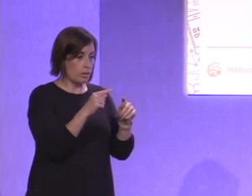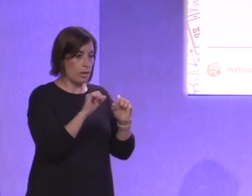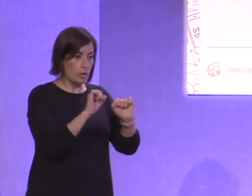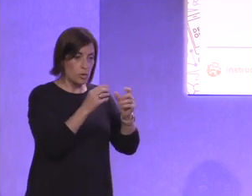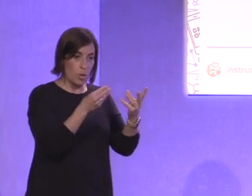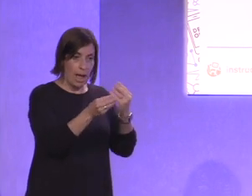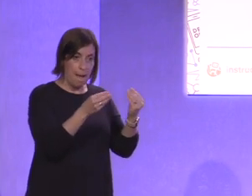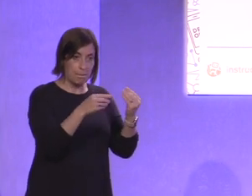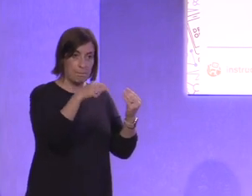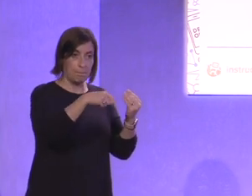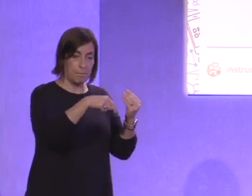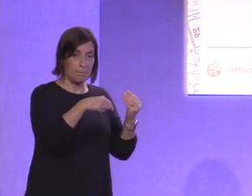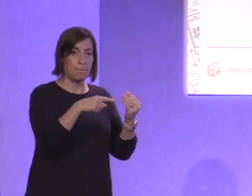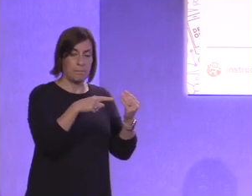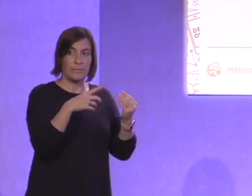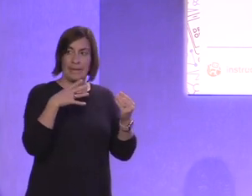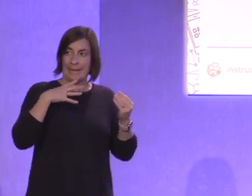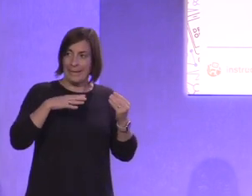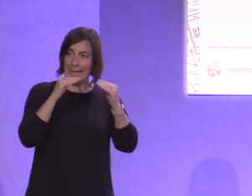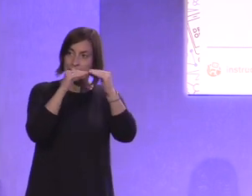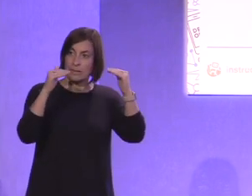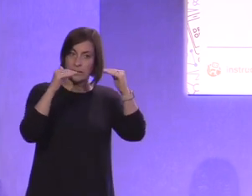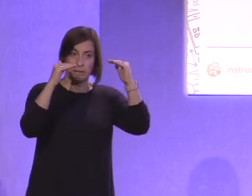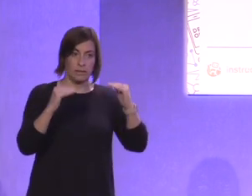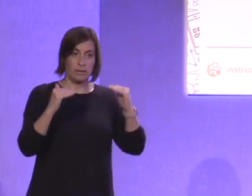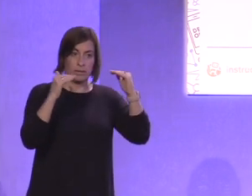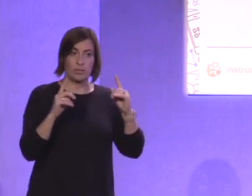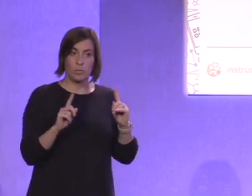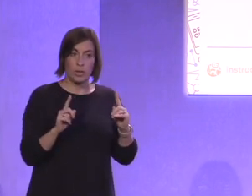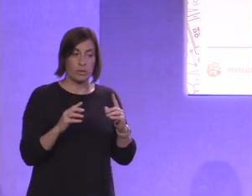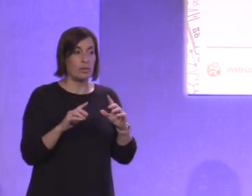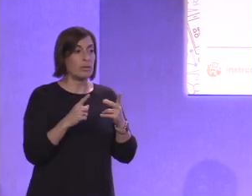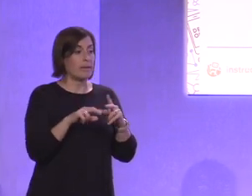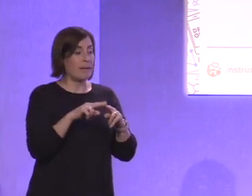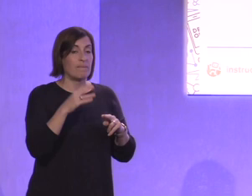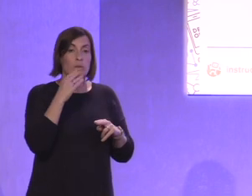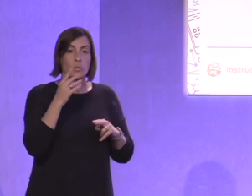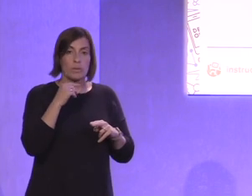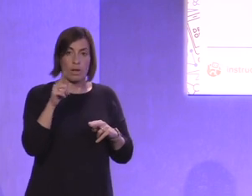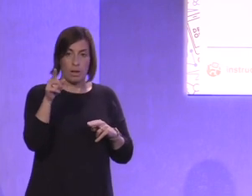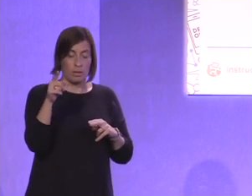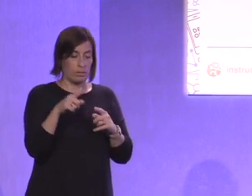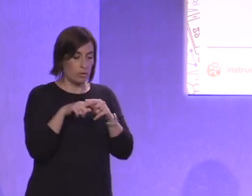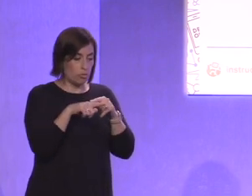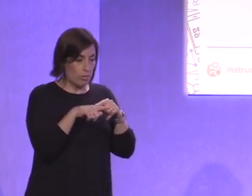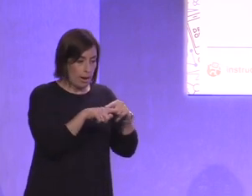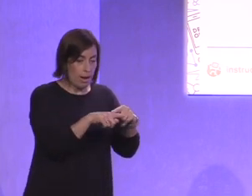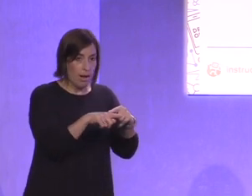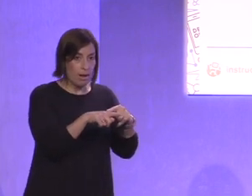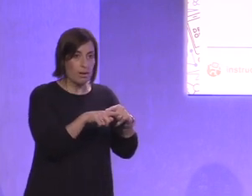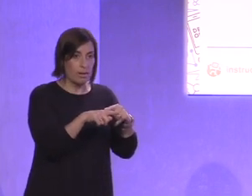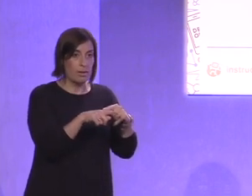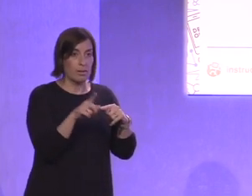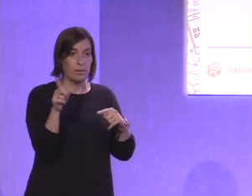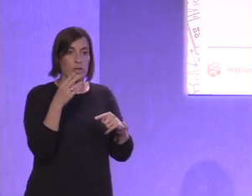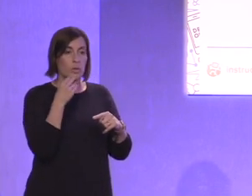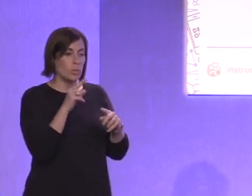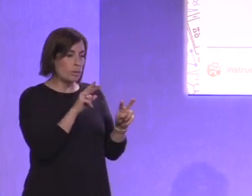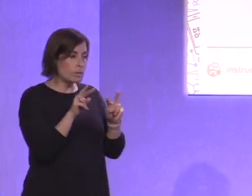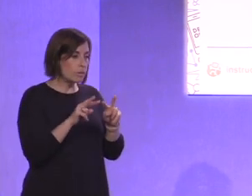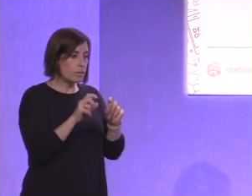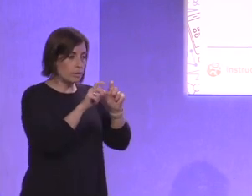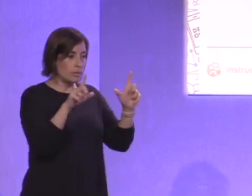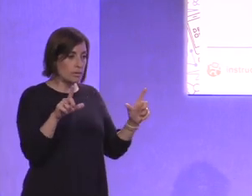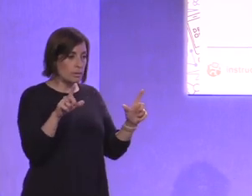app. So if the user in question is a tracker end user, my SLI might be, when I